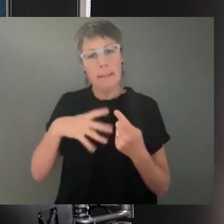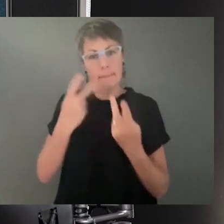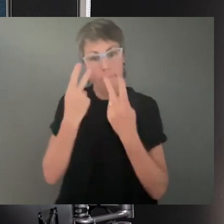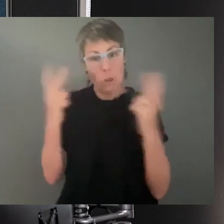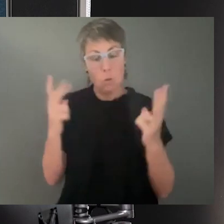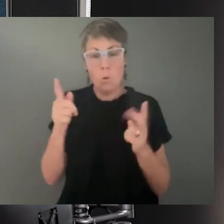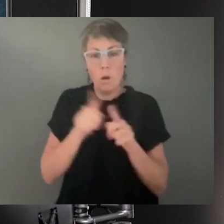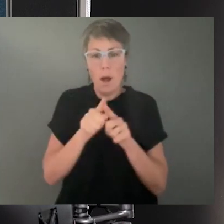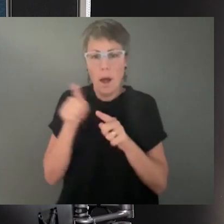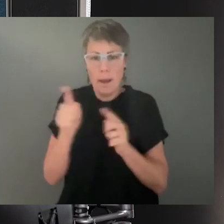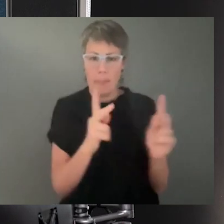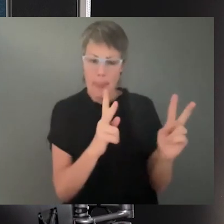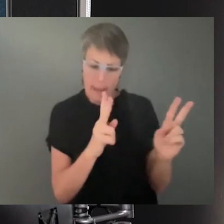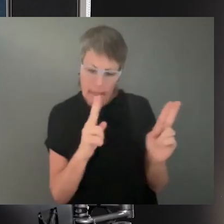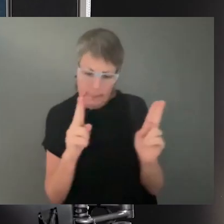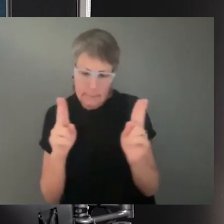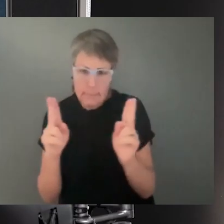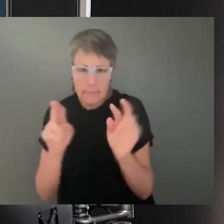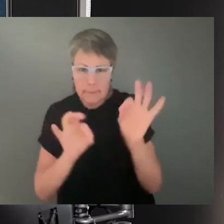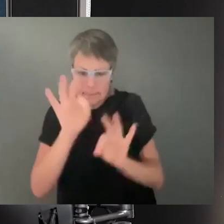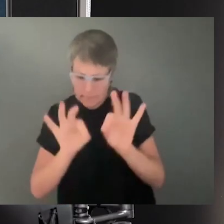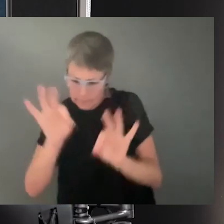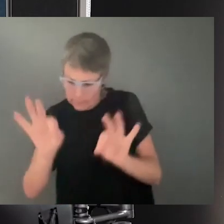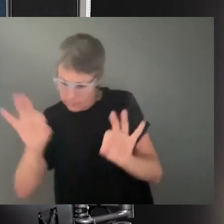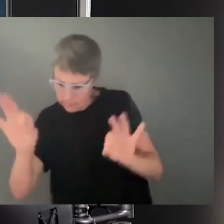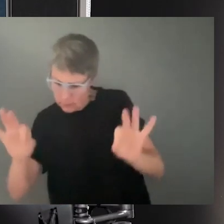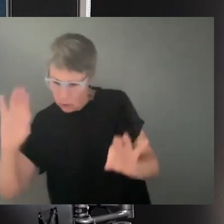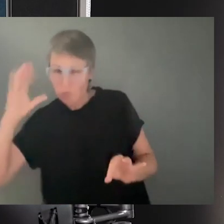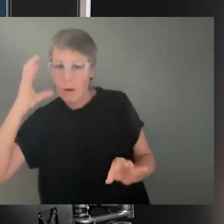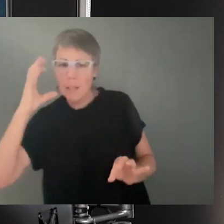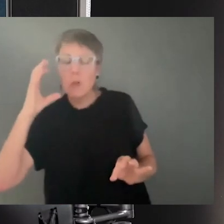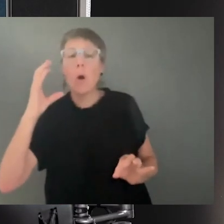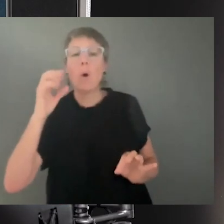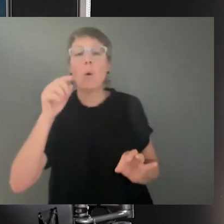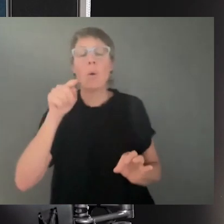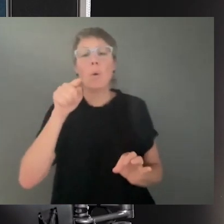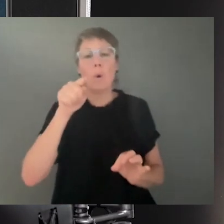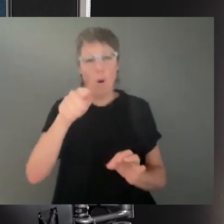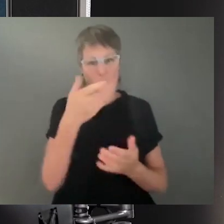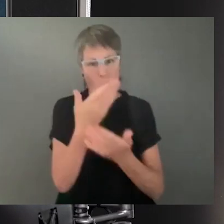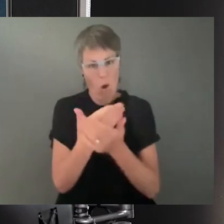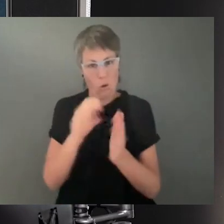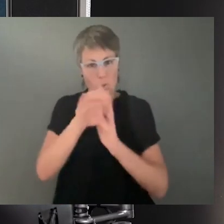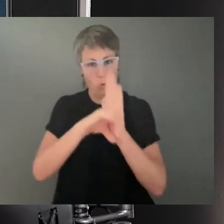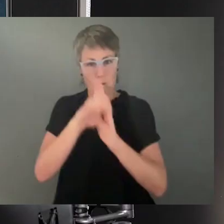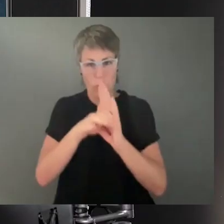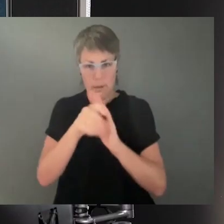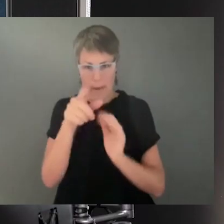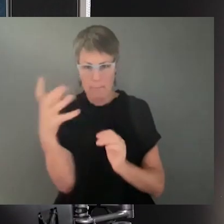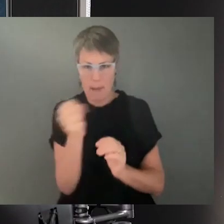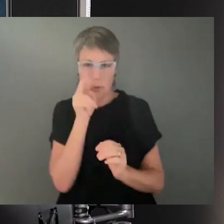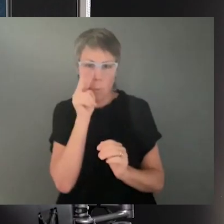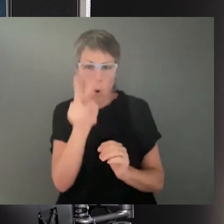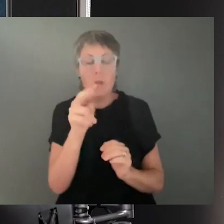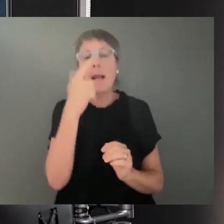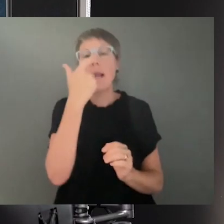quite visual. The editing of audio is very visual. It's done on a screen. I've got screen reading software, which enables me to listen